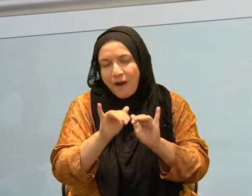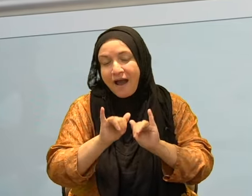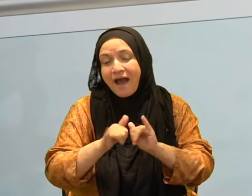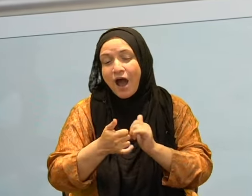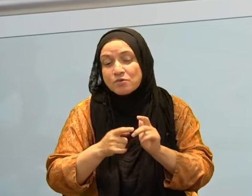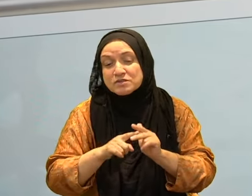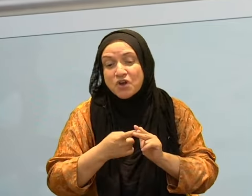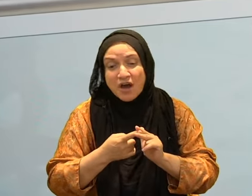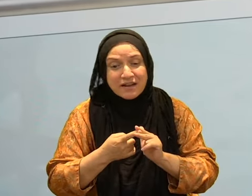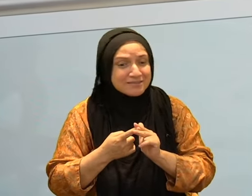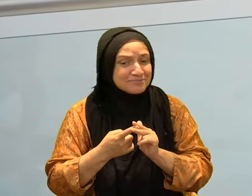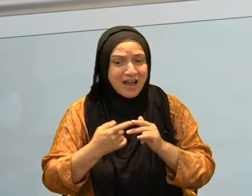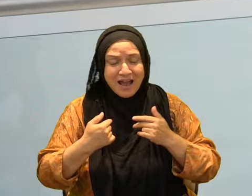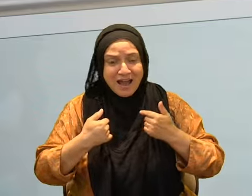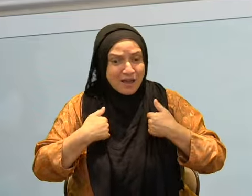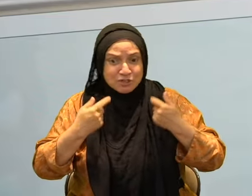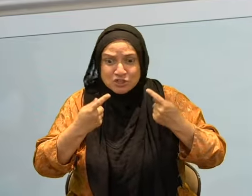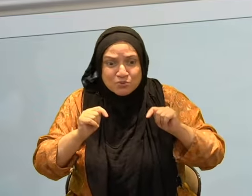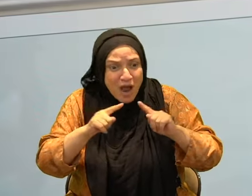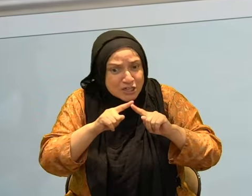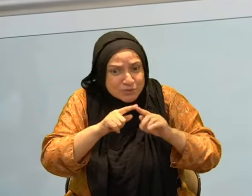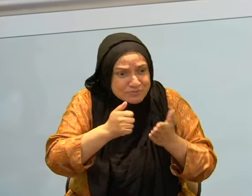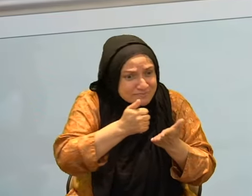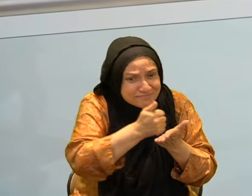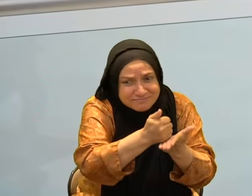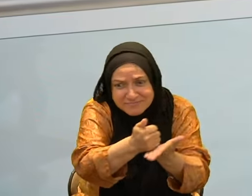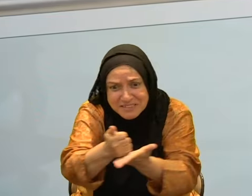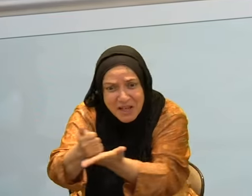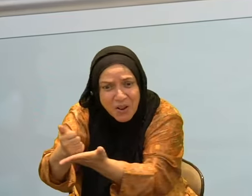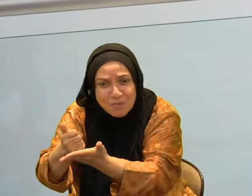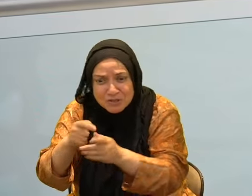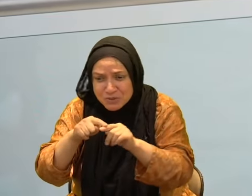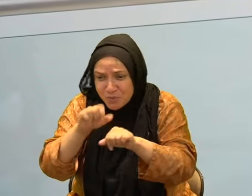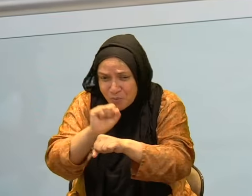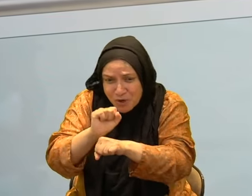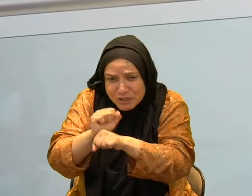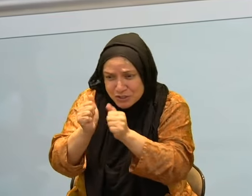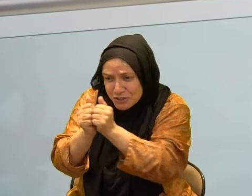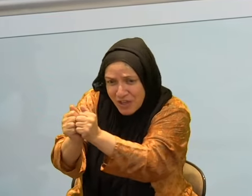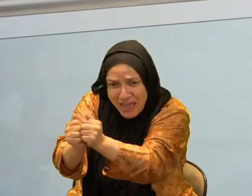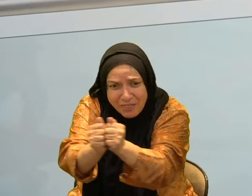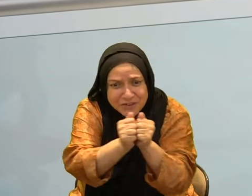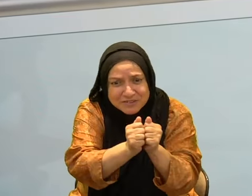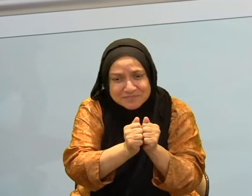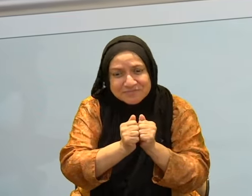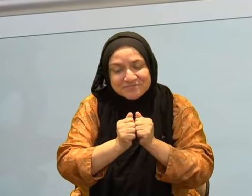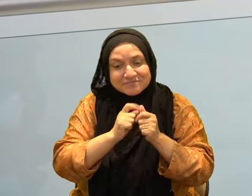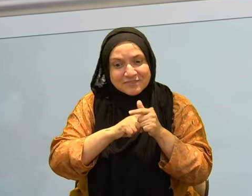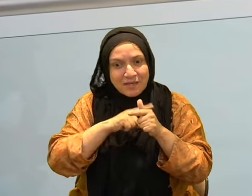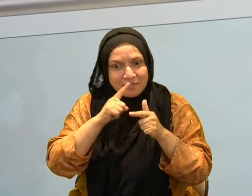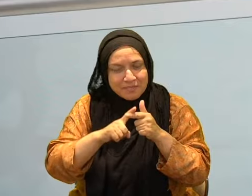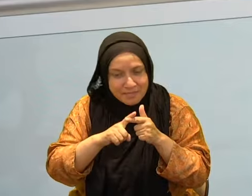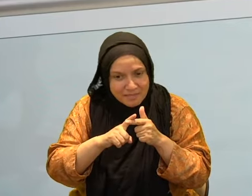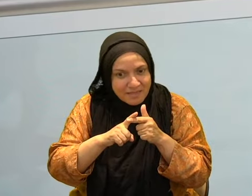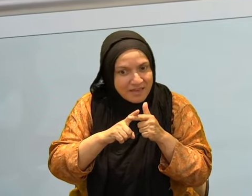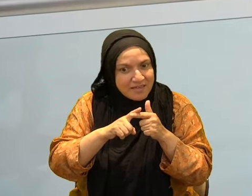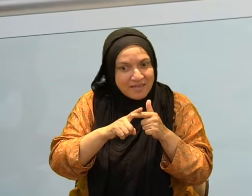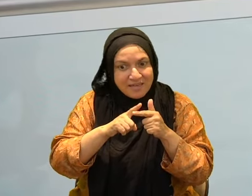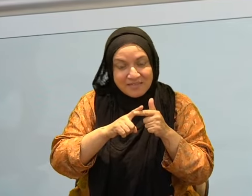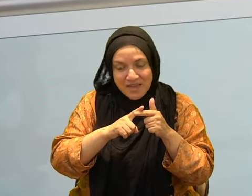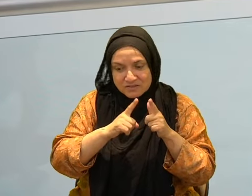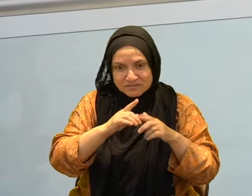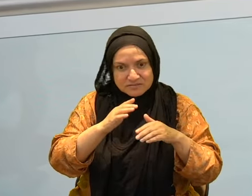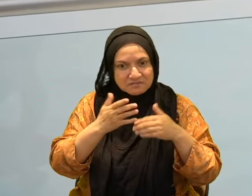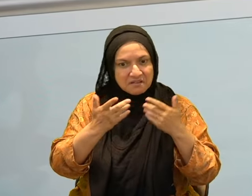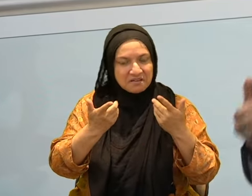I was trying to emotionally support someone until emotionally support meant emotionally exploit. And emotionally exploit led to things